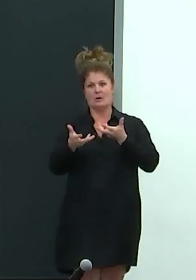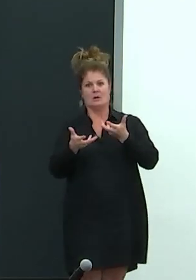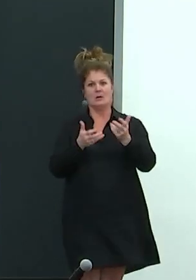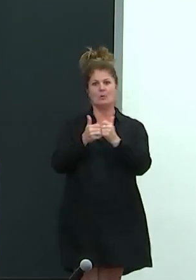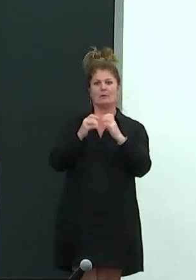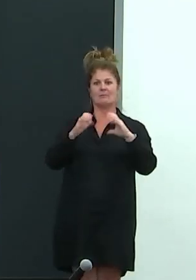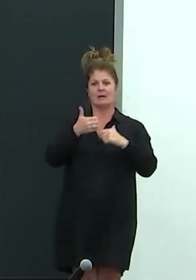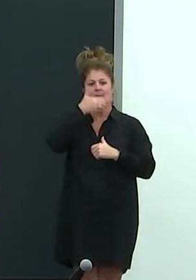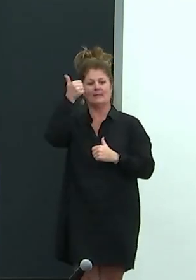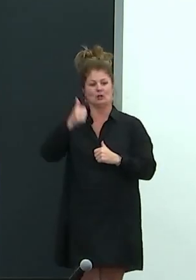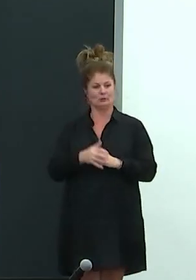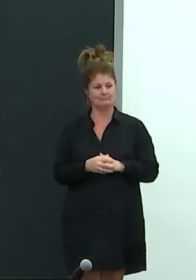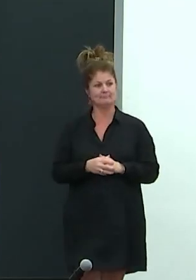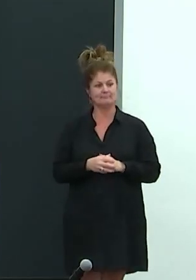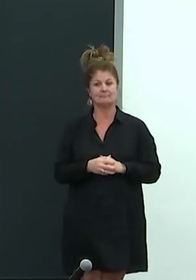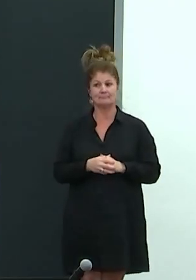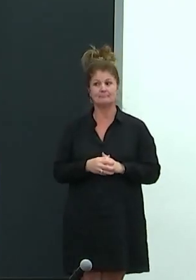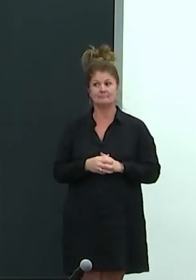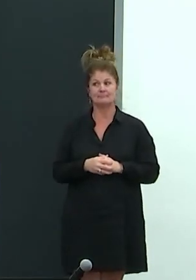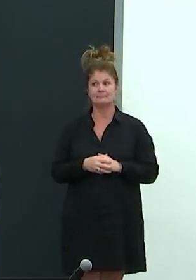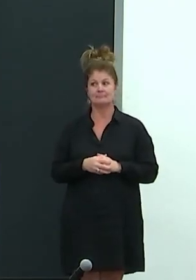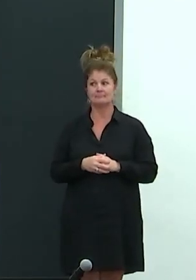class.